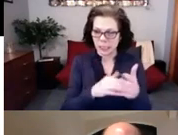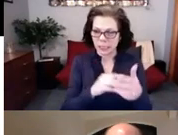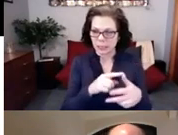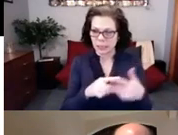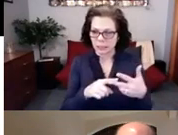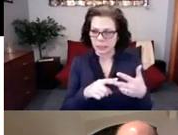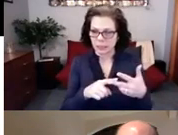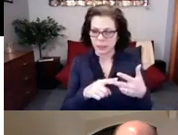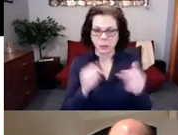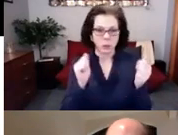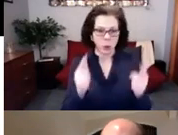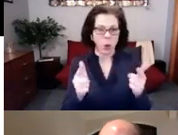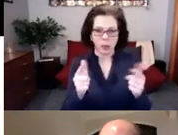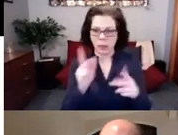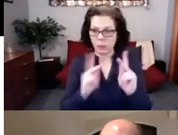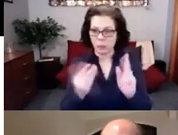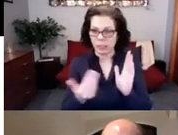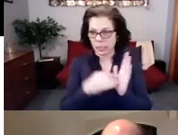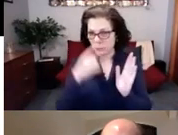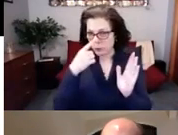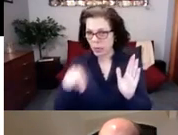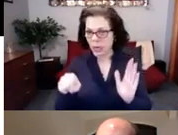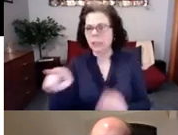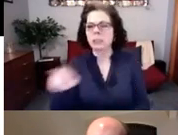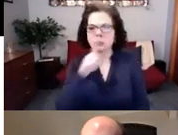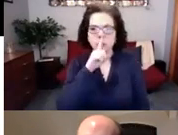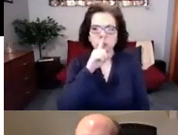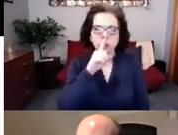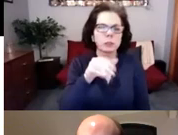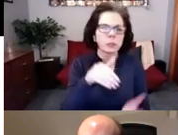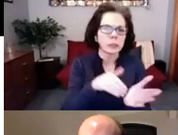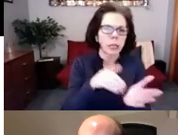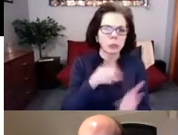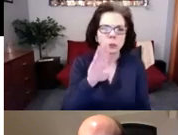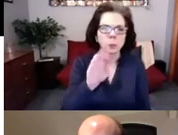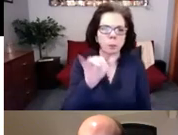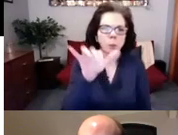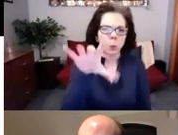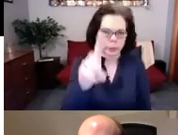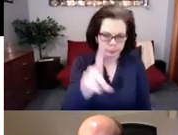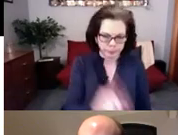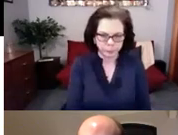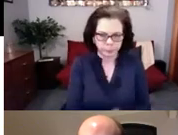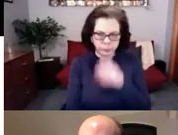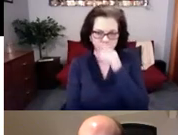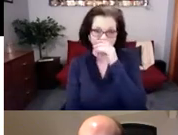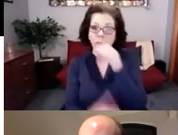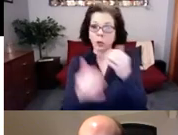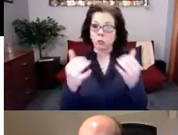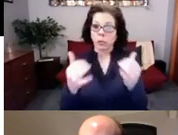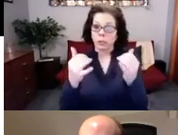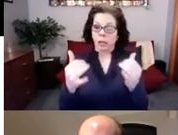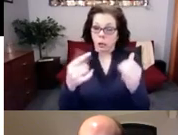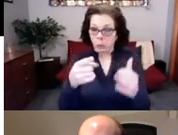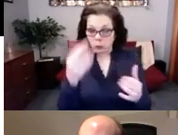with all of our viewers. Yeah, thank you, Jeffrey. Let me try to provide a little bit more insight. So there's right now, as you